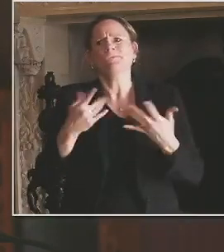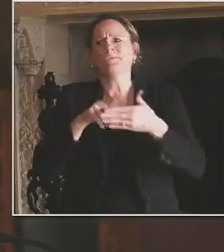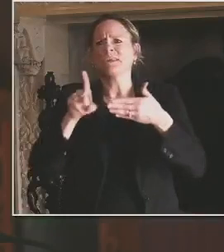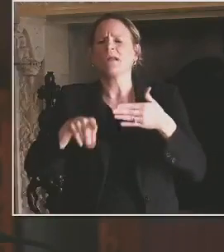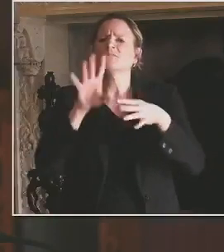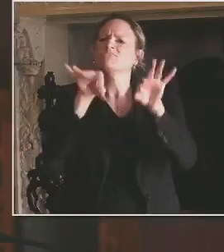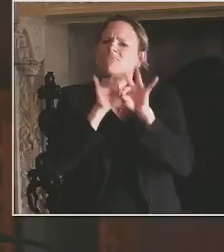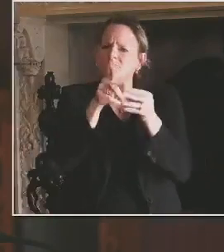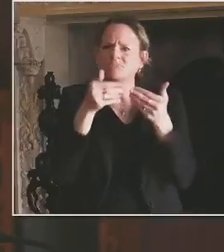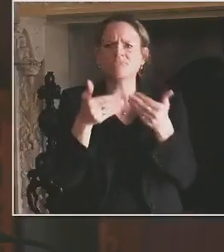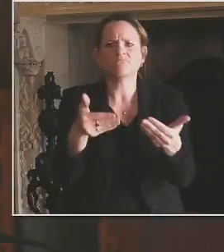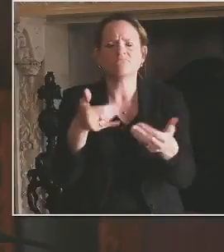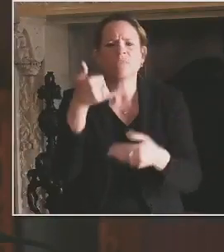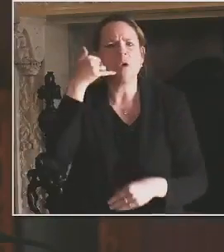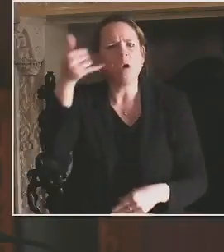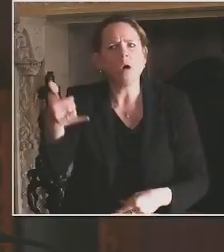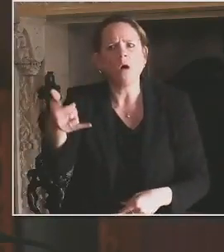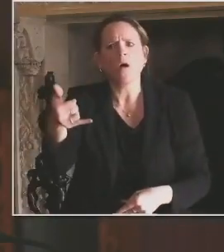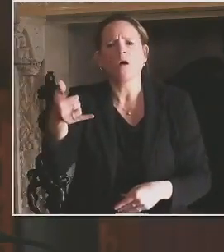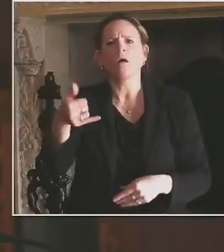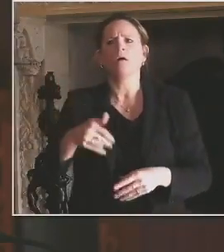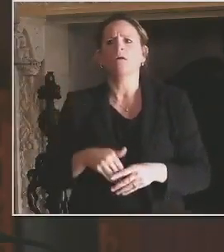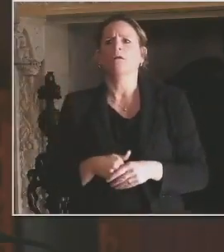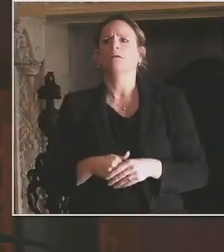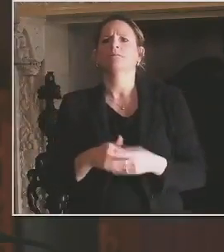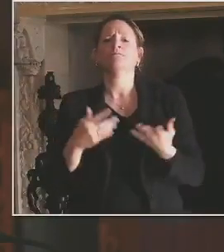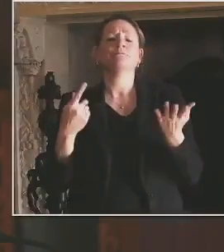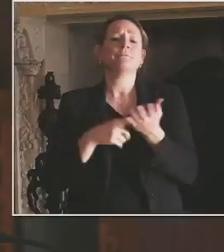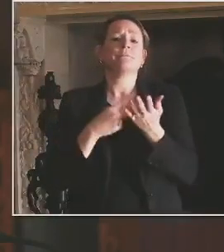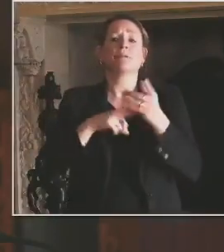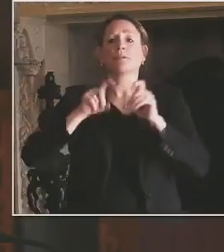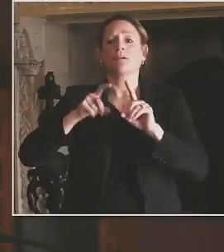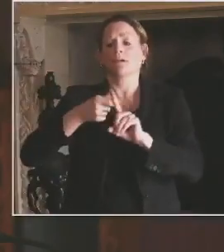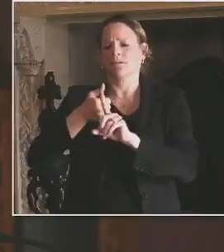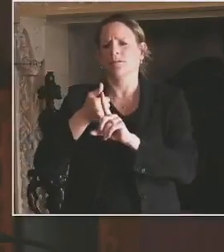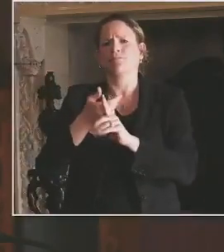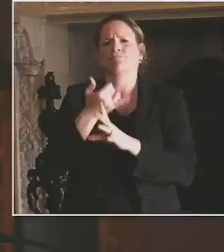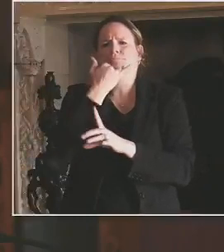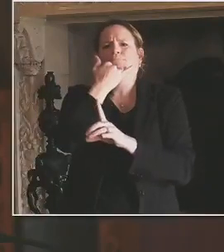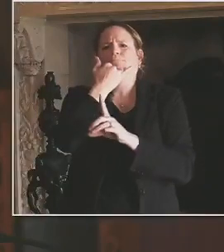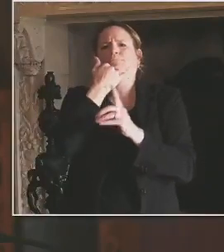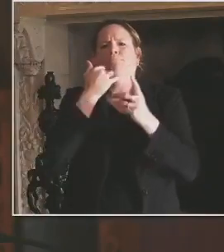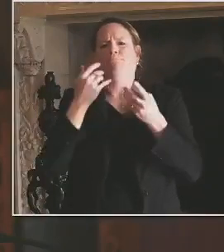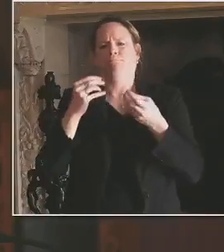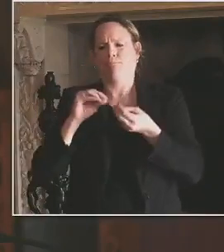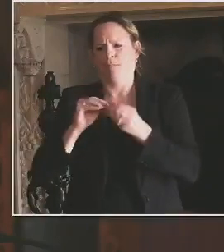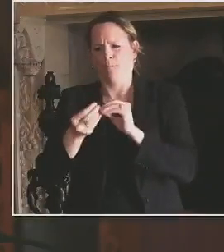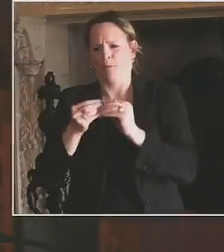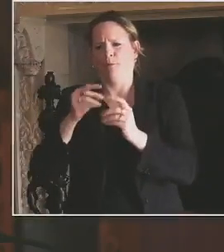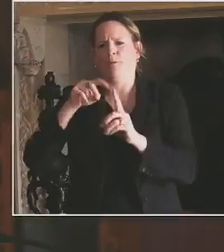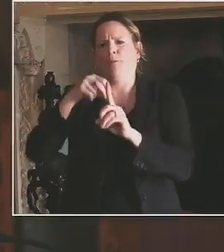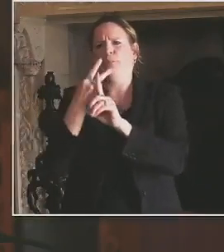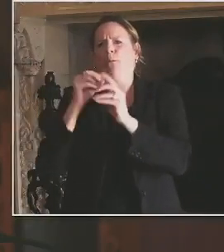or there were human error in the entering of the data. Maybe your phone number got transposed. We've had trouble reaching you. So if you are